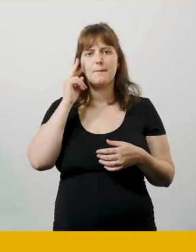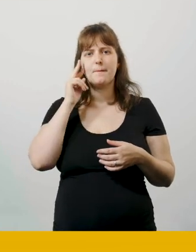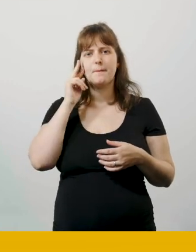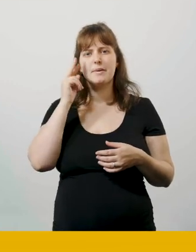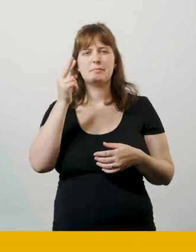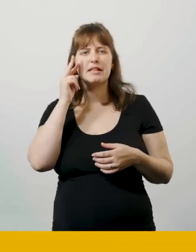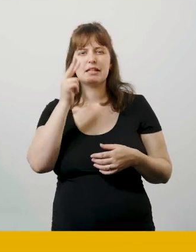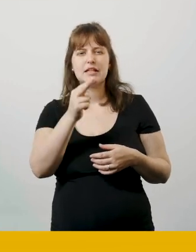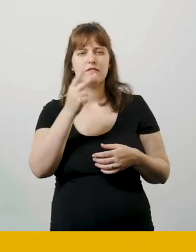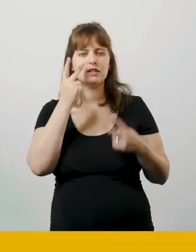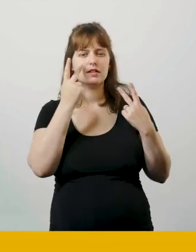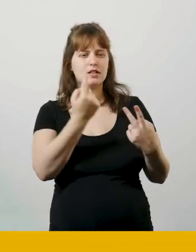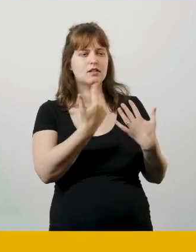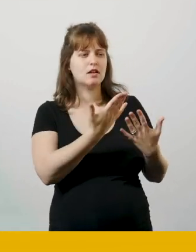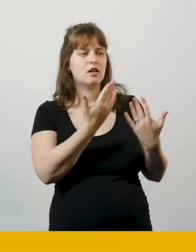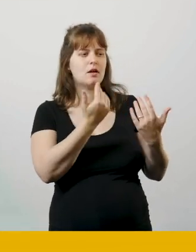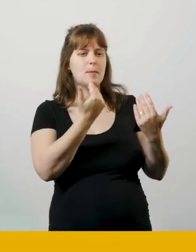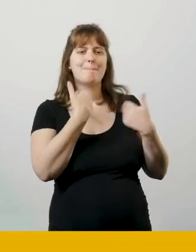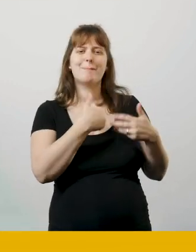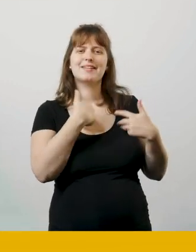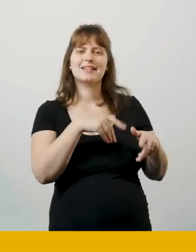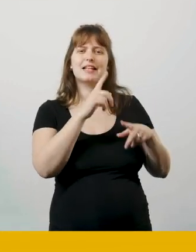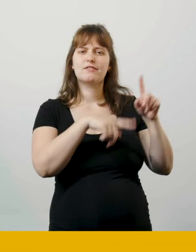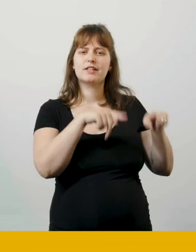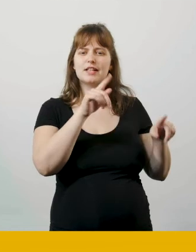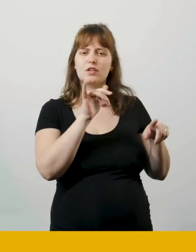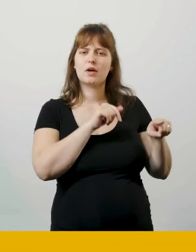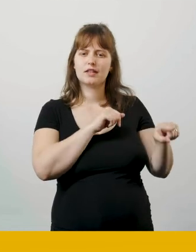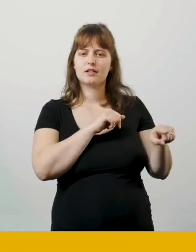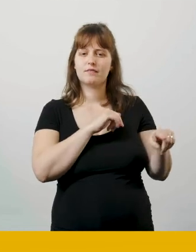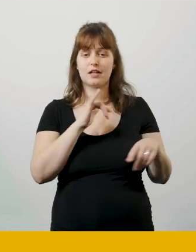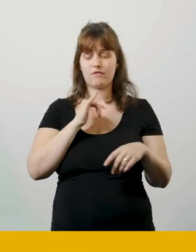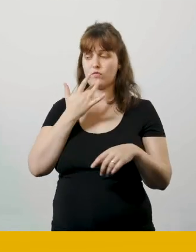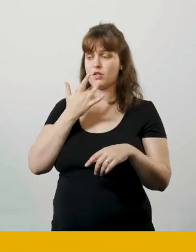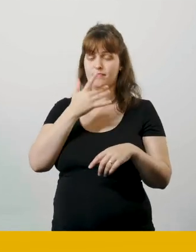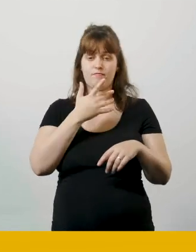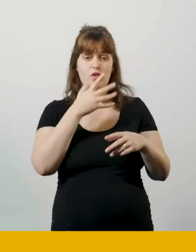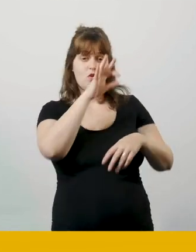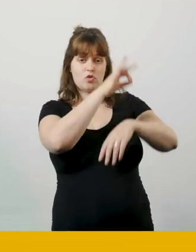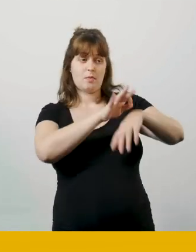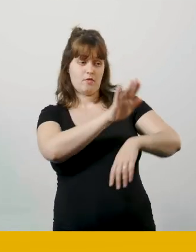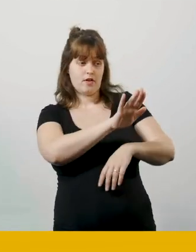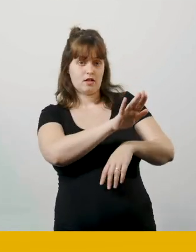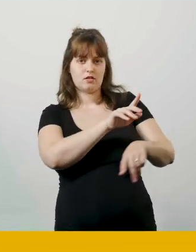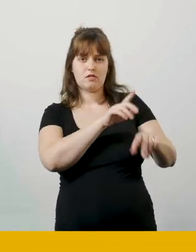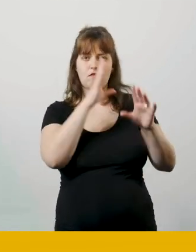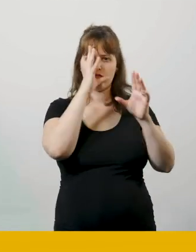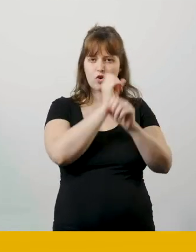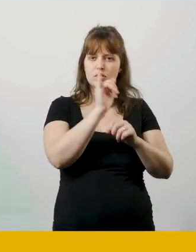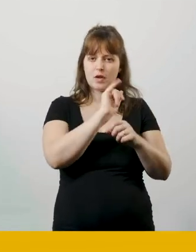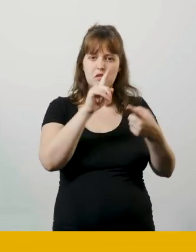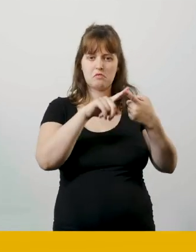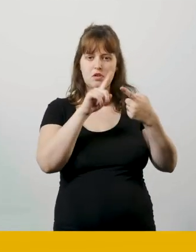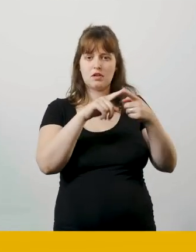approaches on human diversity. When you try to design for human diversity, are you focusing on the lived